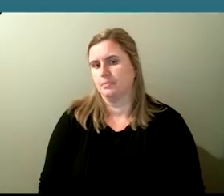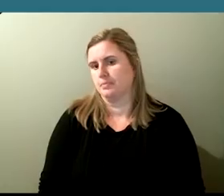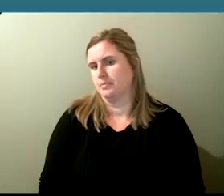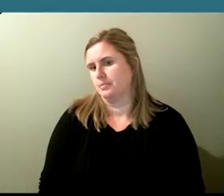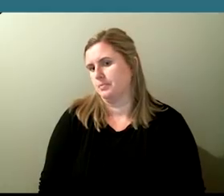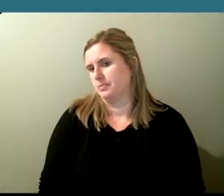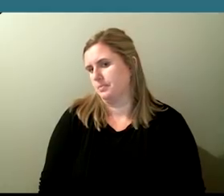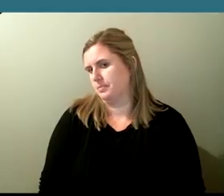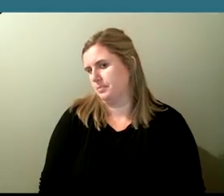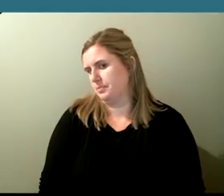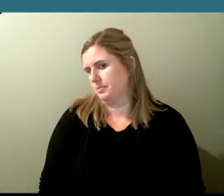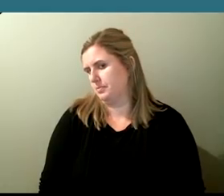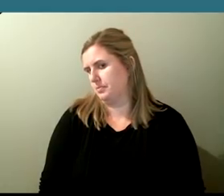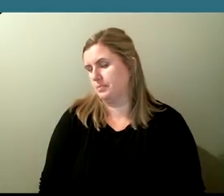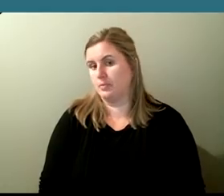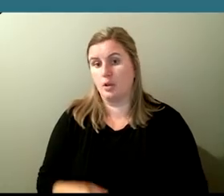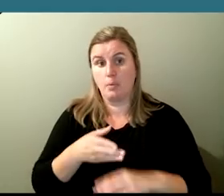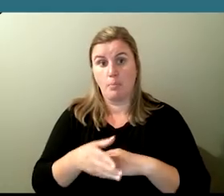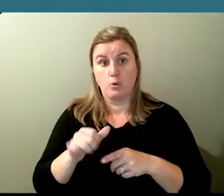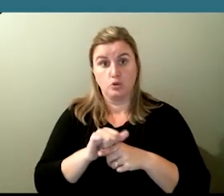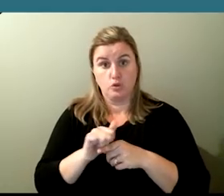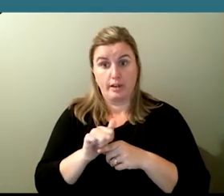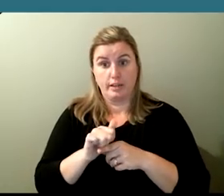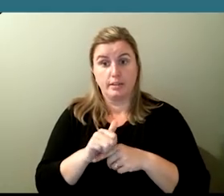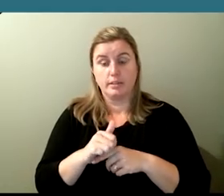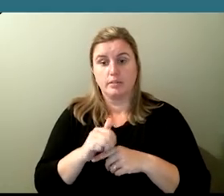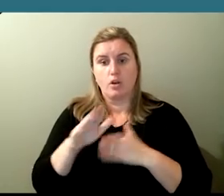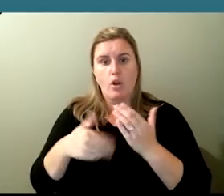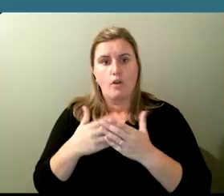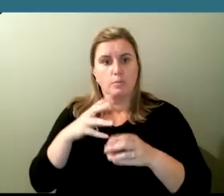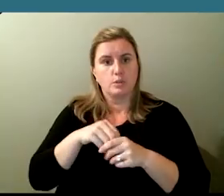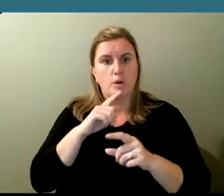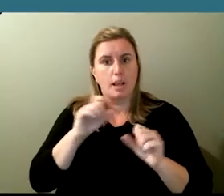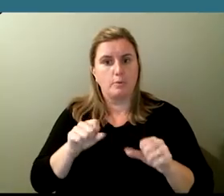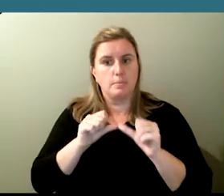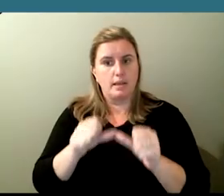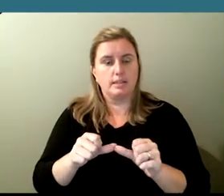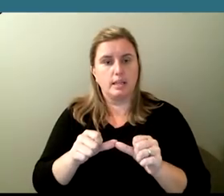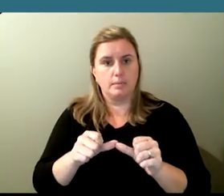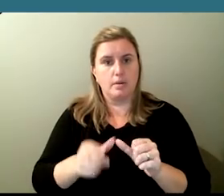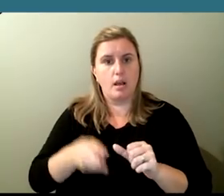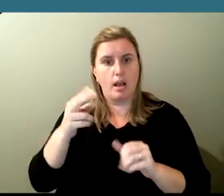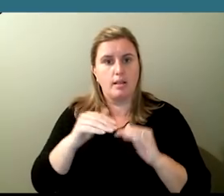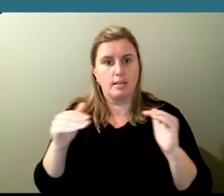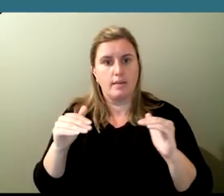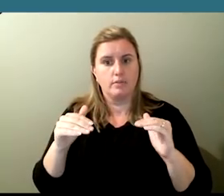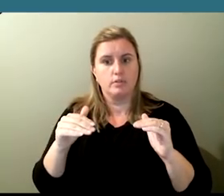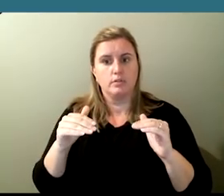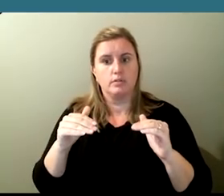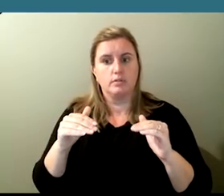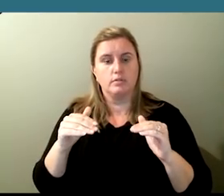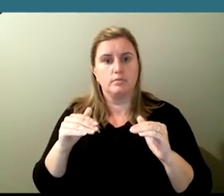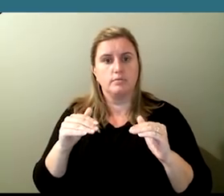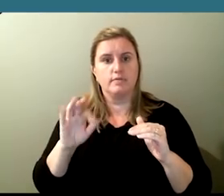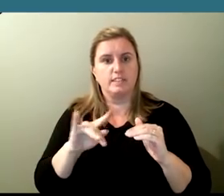So again, post-training, all of our participants were able to maintain optimal, high levels of implementation fidelity. Now,